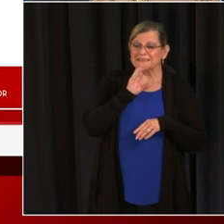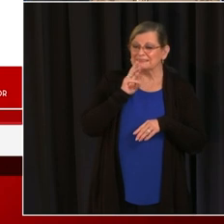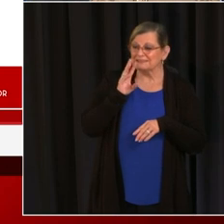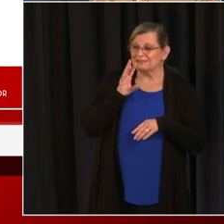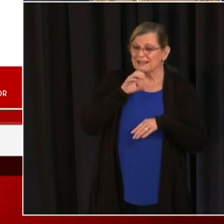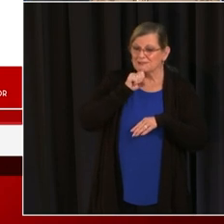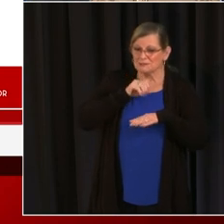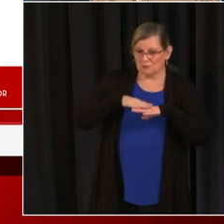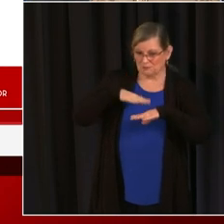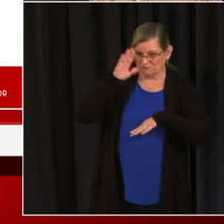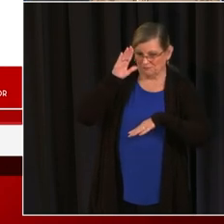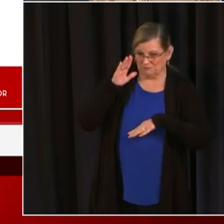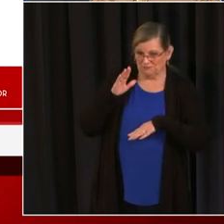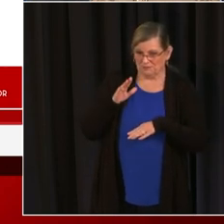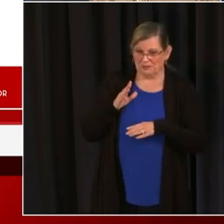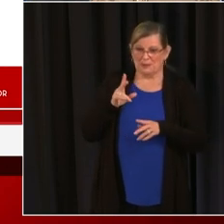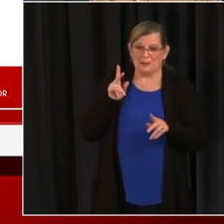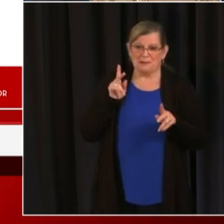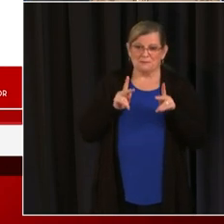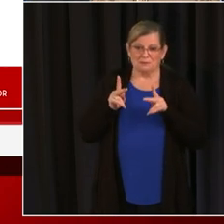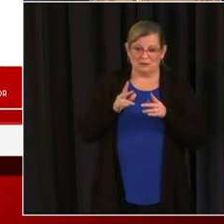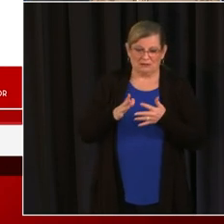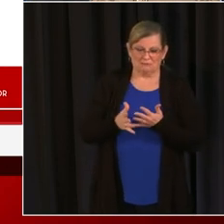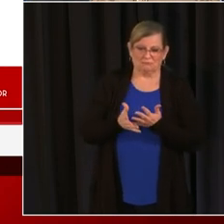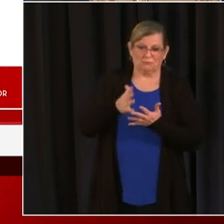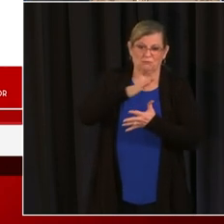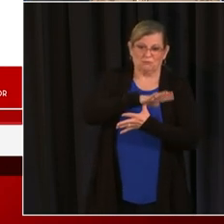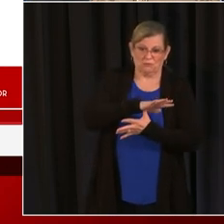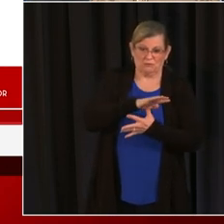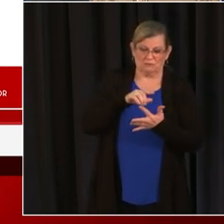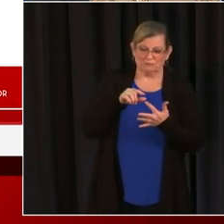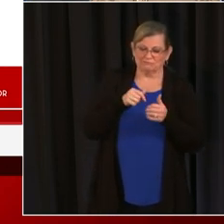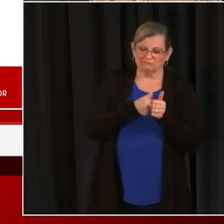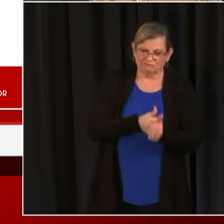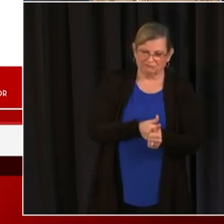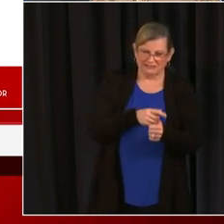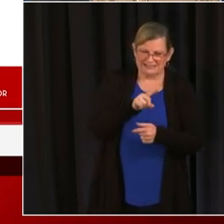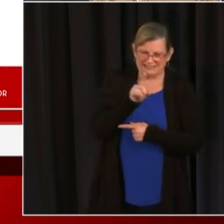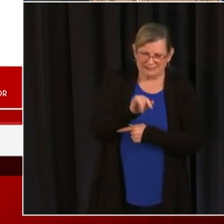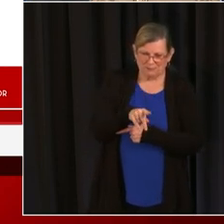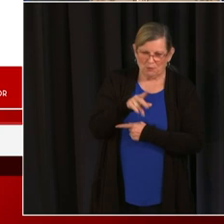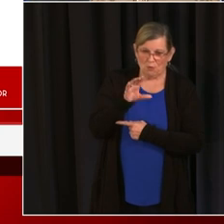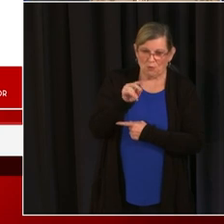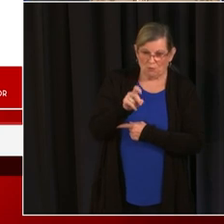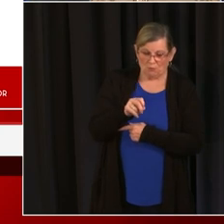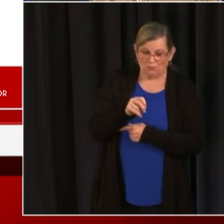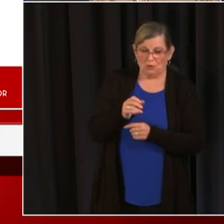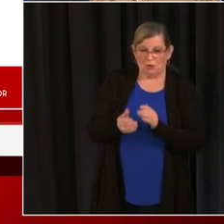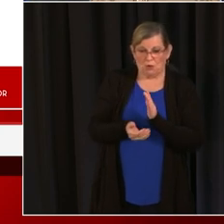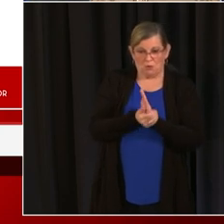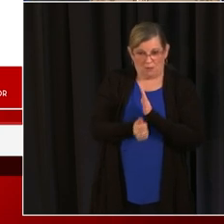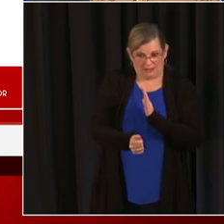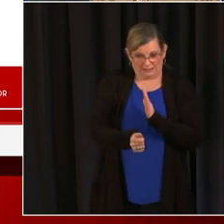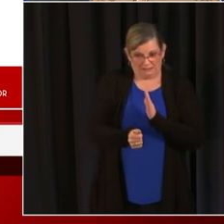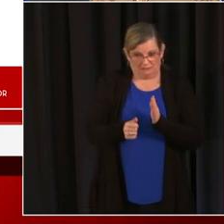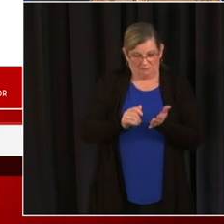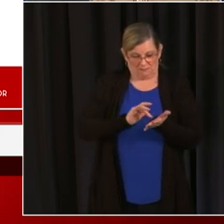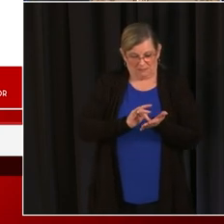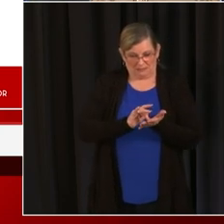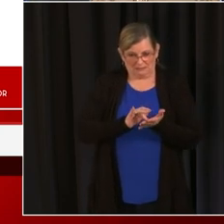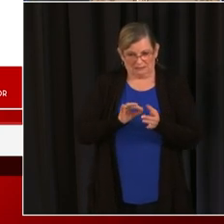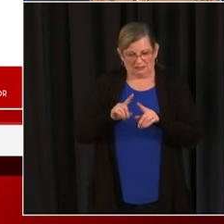over 65, people in priority zip codes with qualifying medical